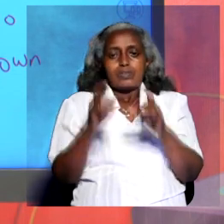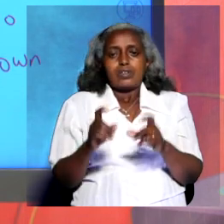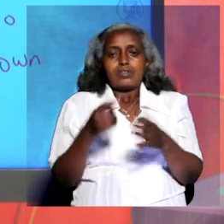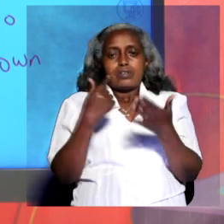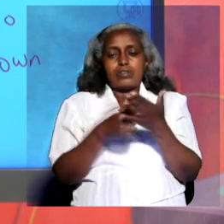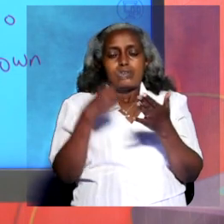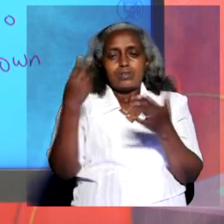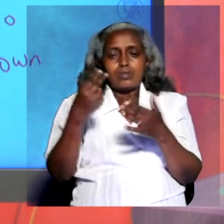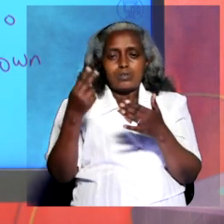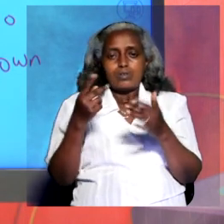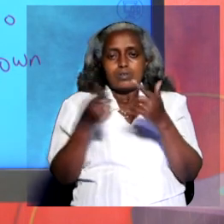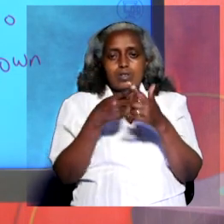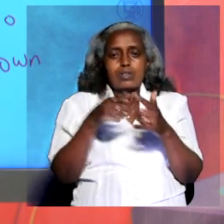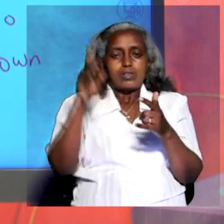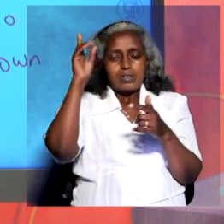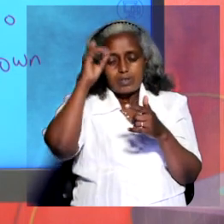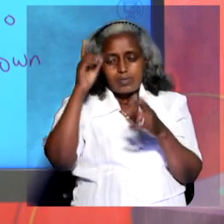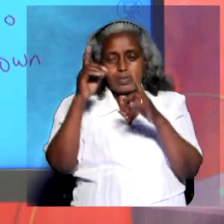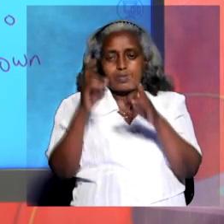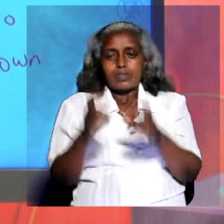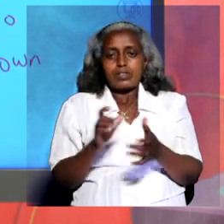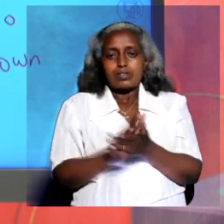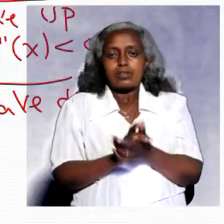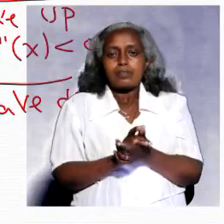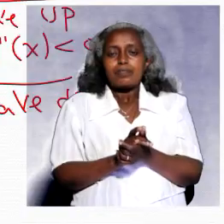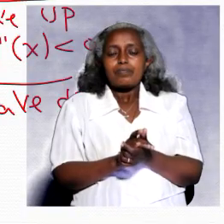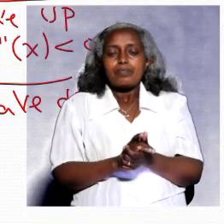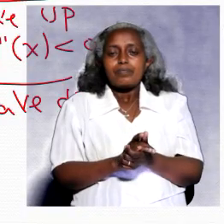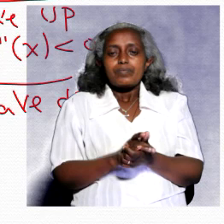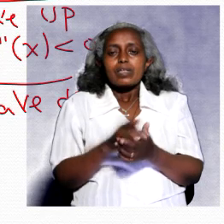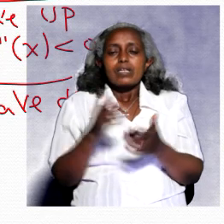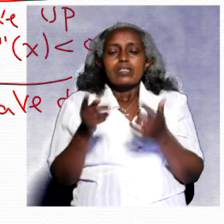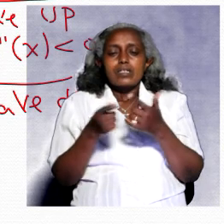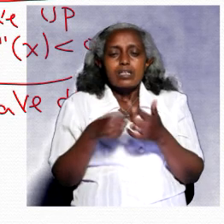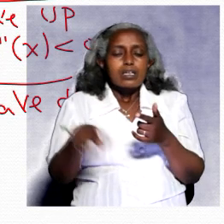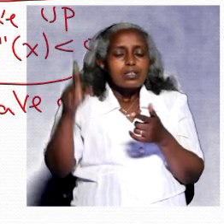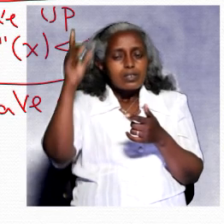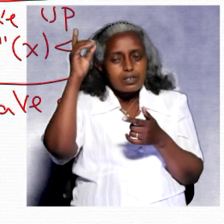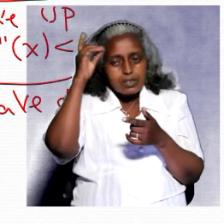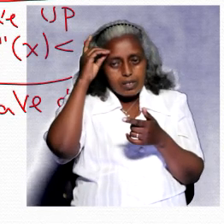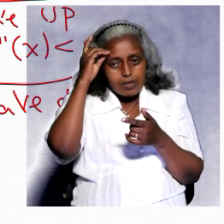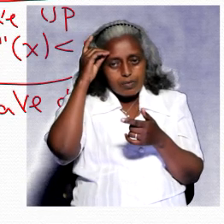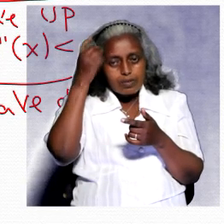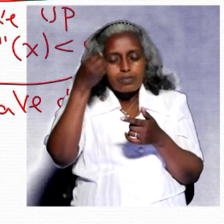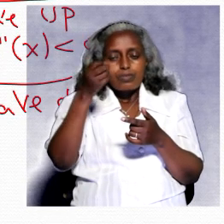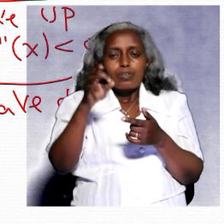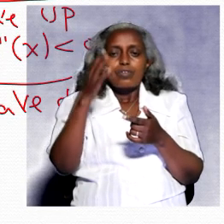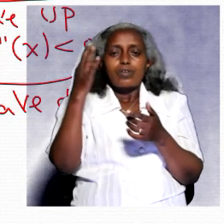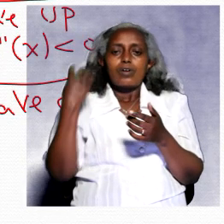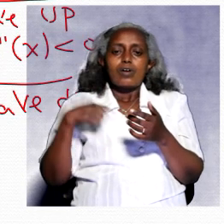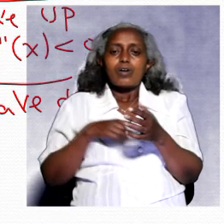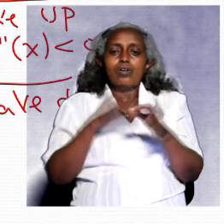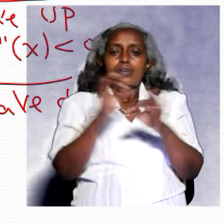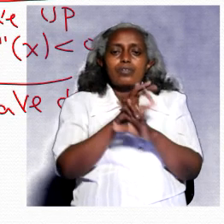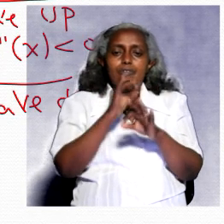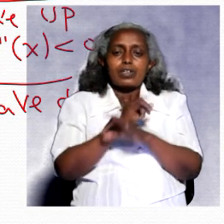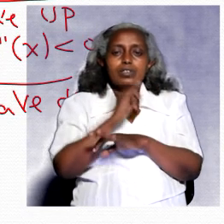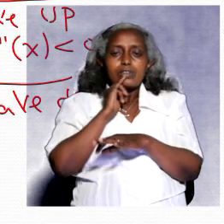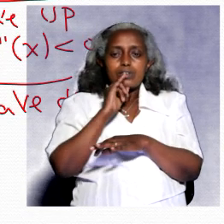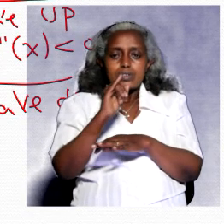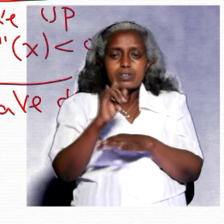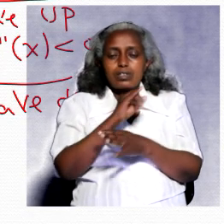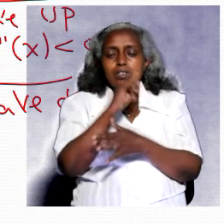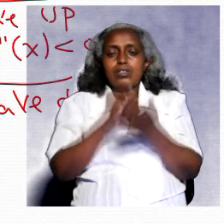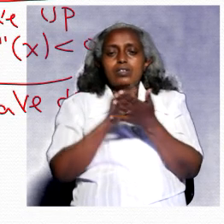let's use now second derivative test. So the second derivative of our function is, it